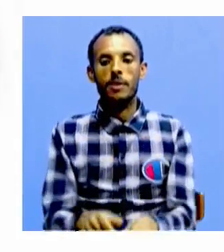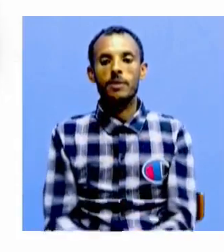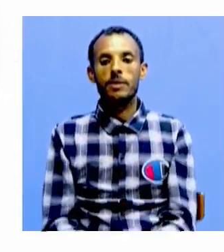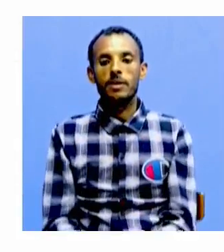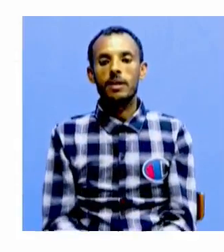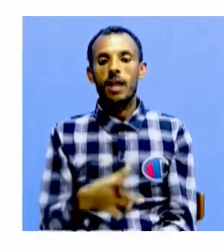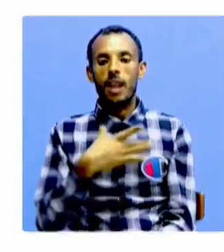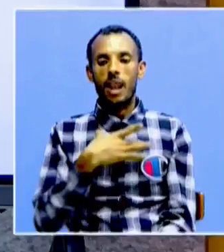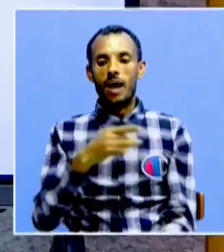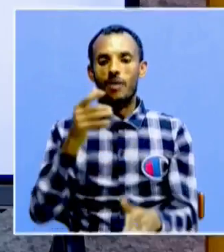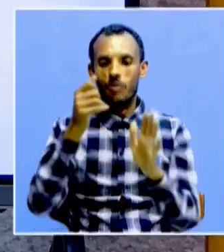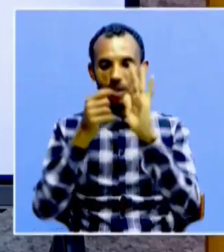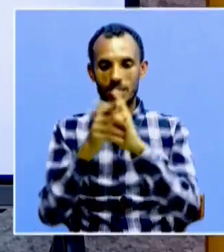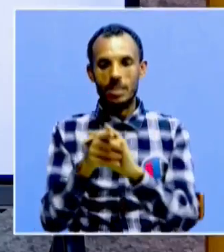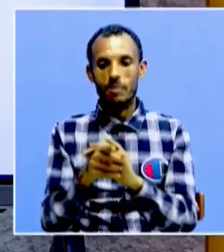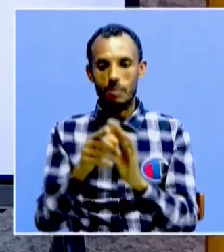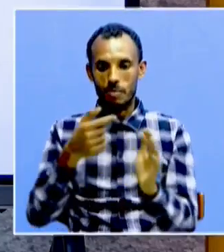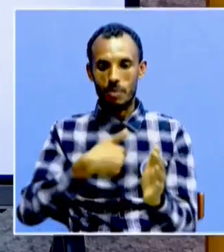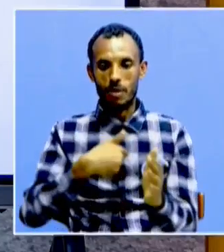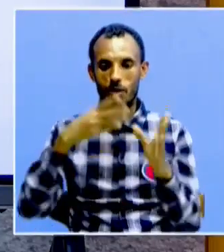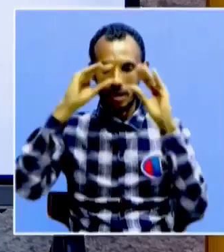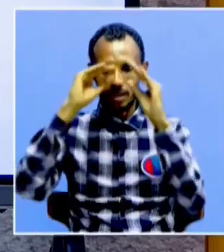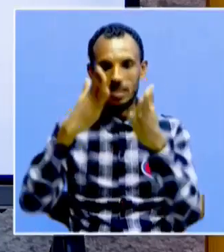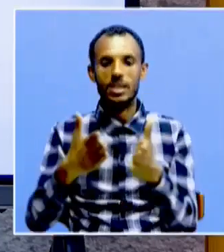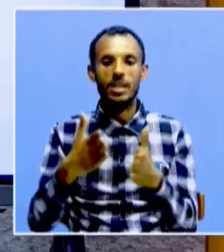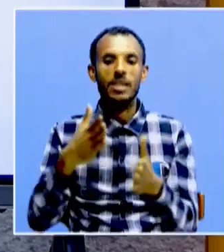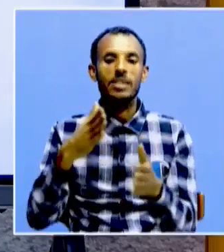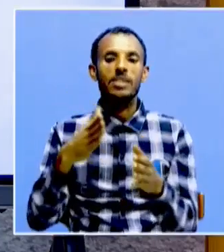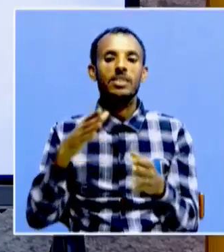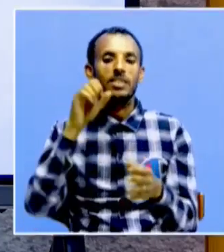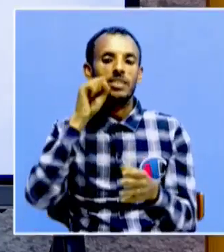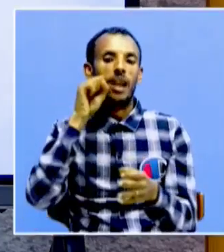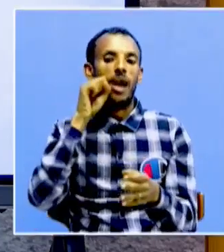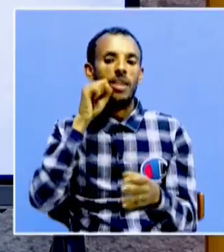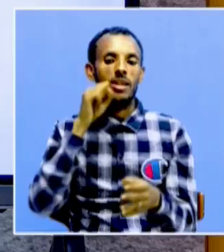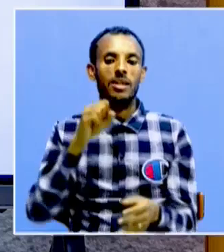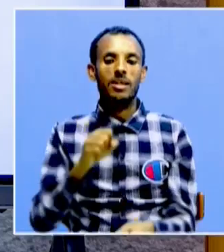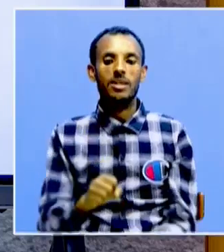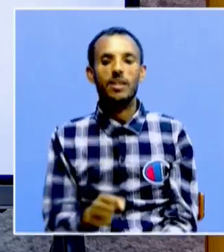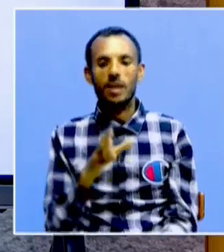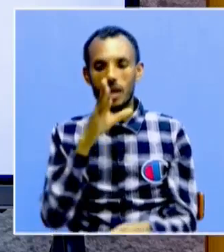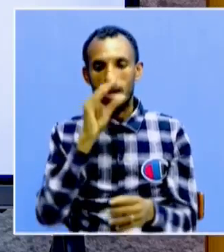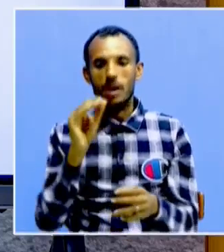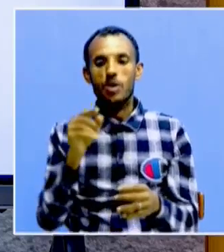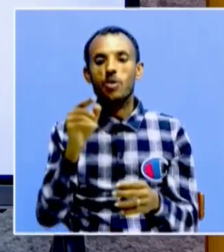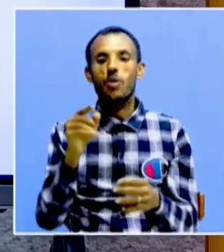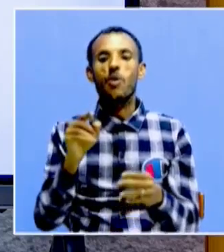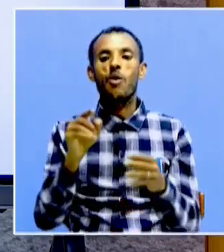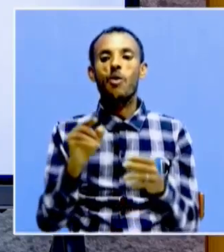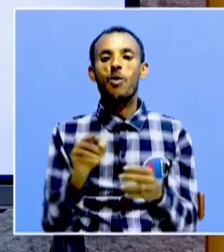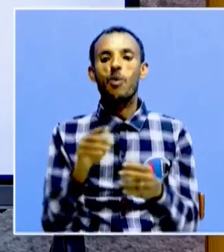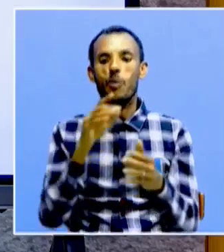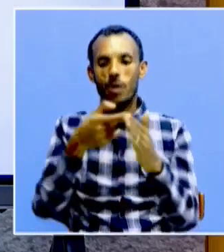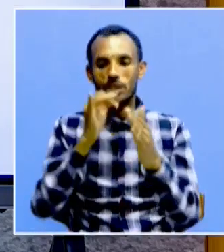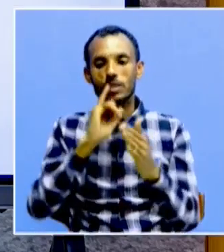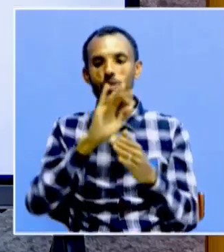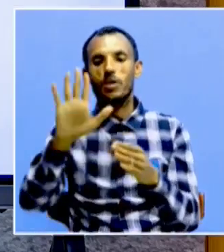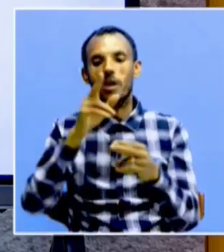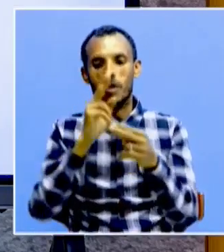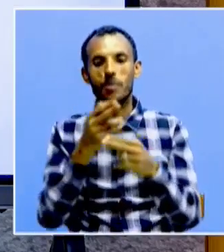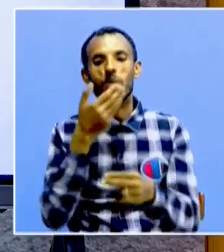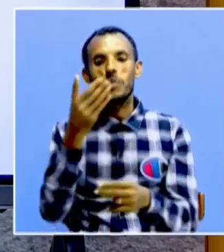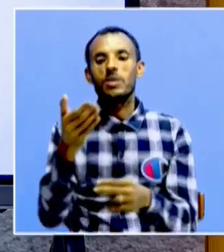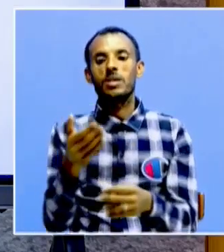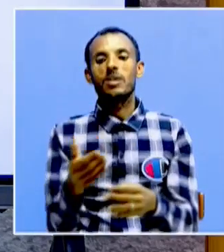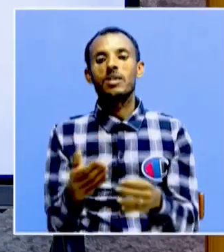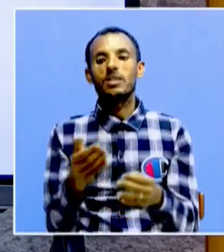Like, for example, me, your teacher, my name is Miss Sennight, that's a noun. And you over there, what's your name? Good, that